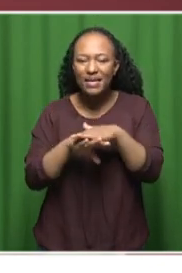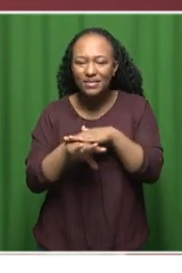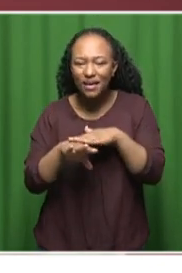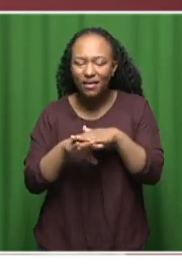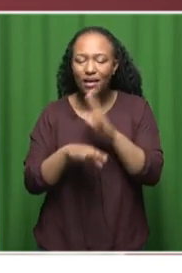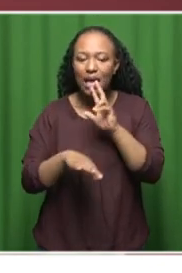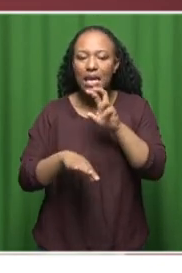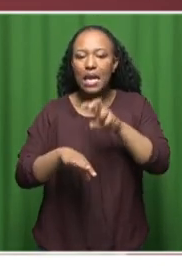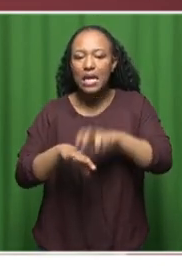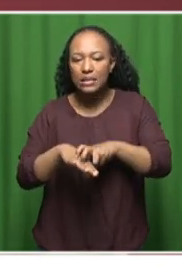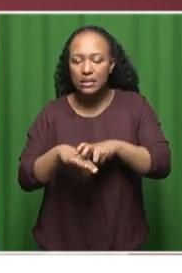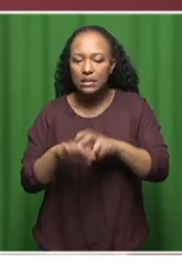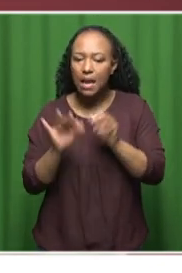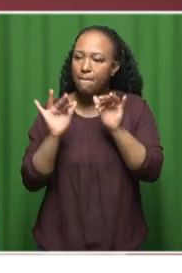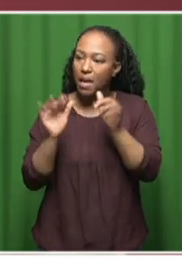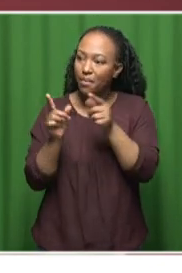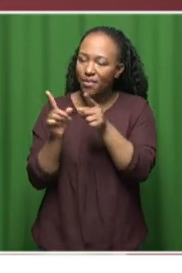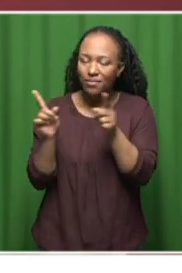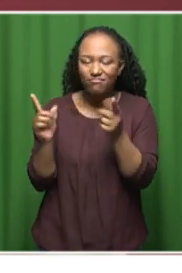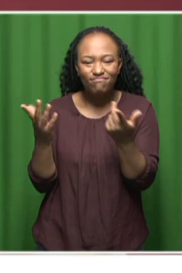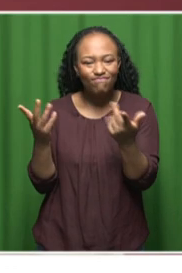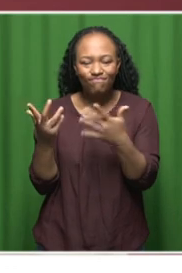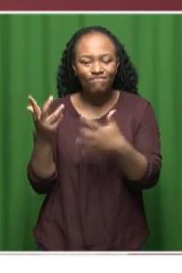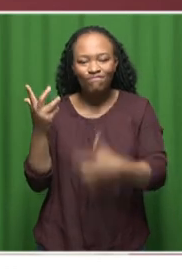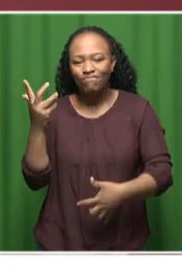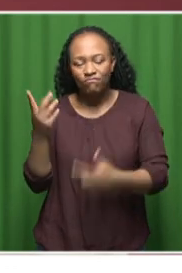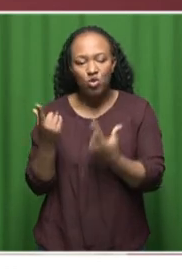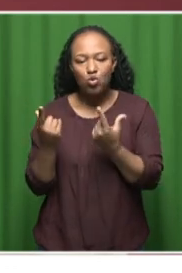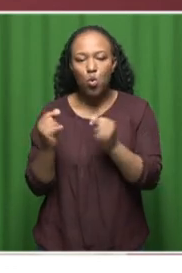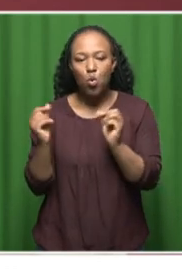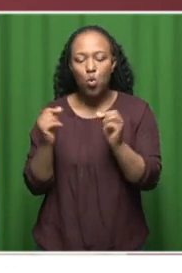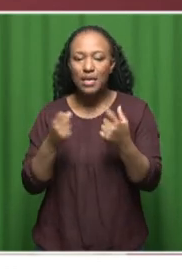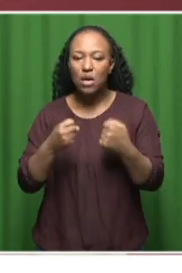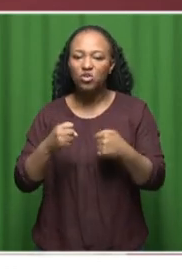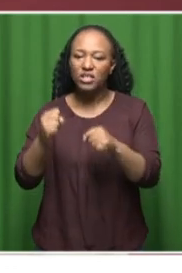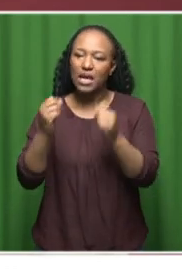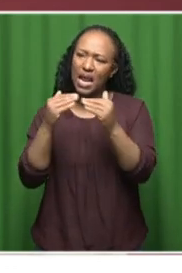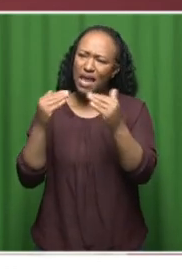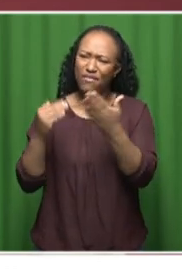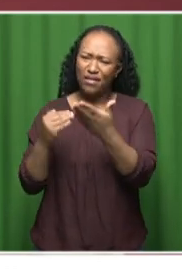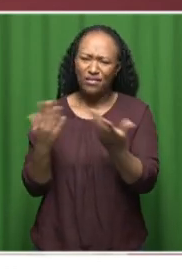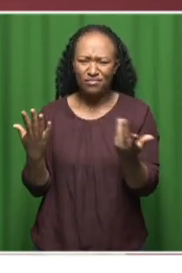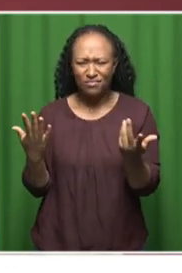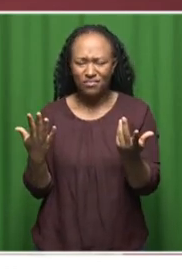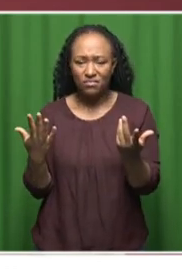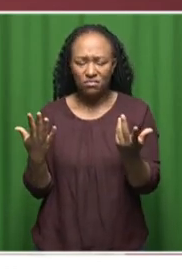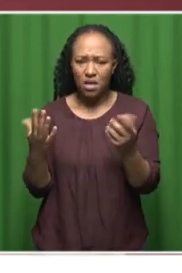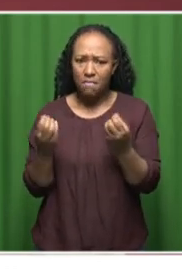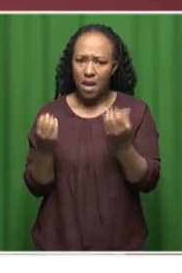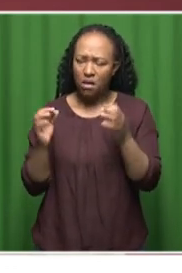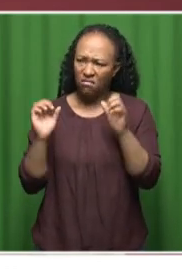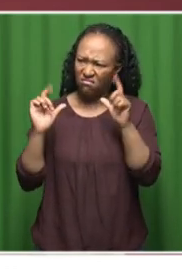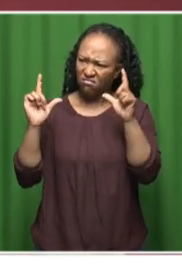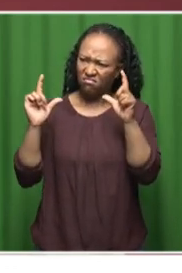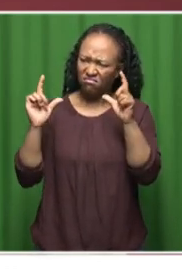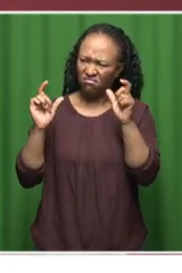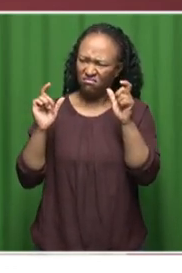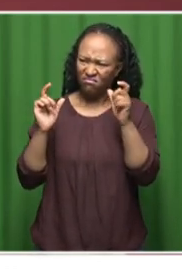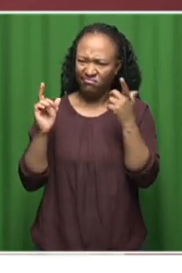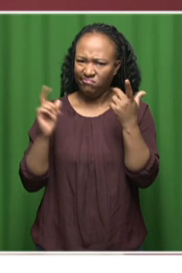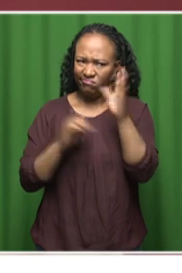needs of people are not met and you go to this strategic level? It raises a lot of questions, yeah, which makes